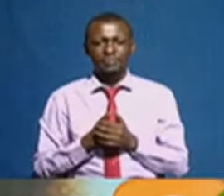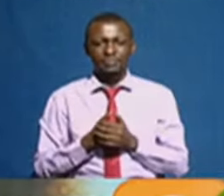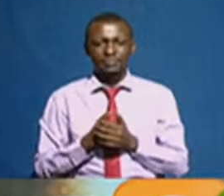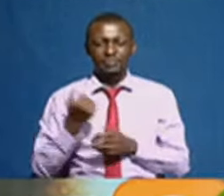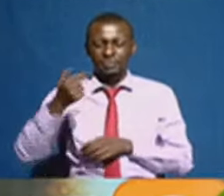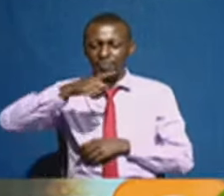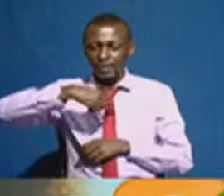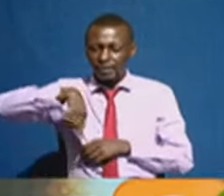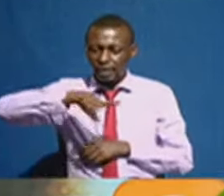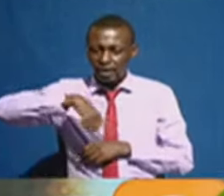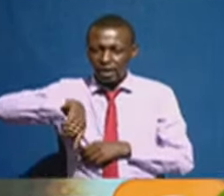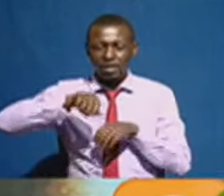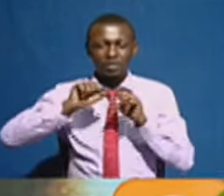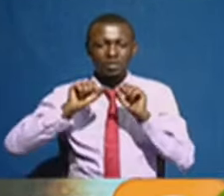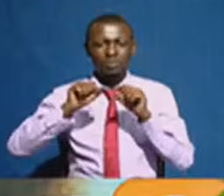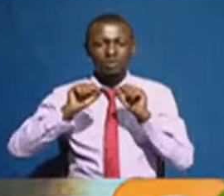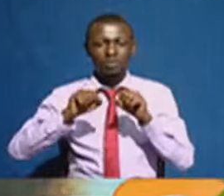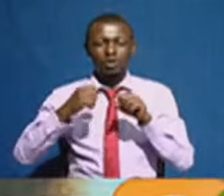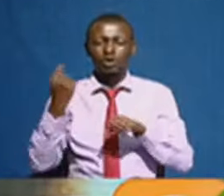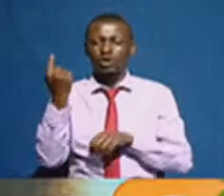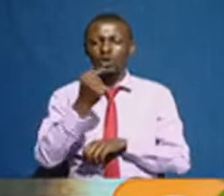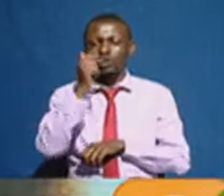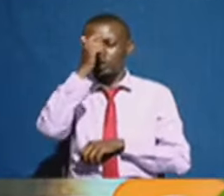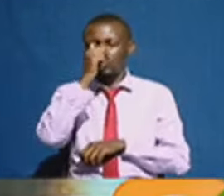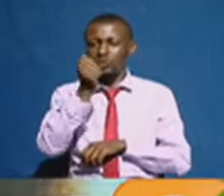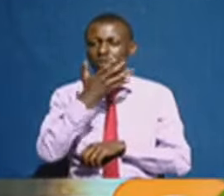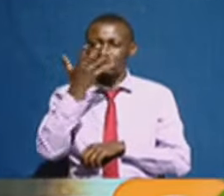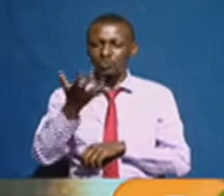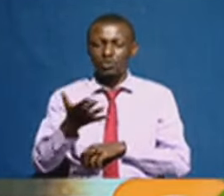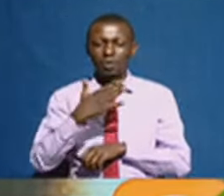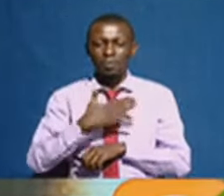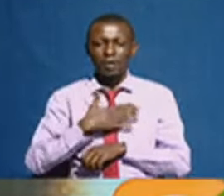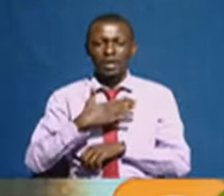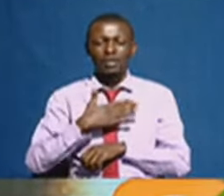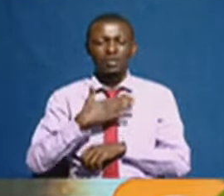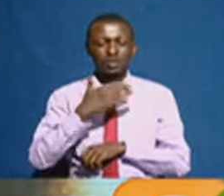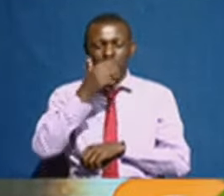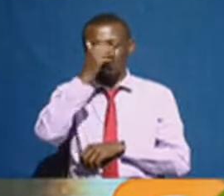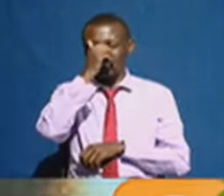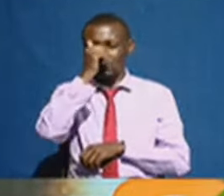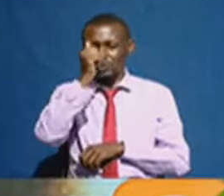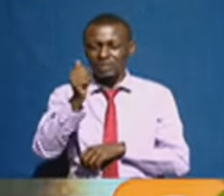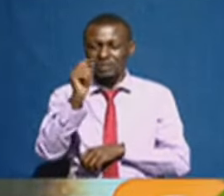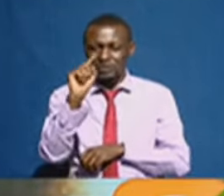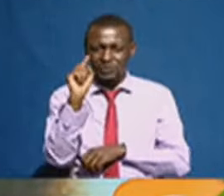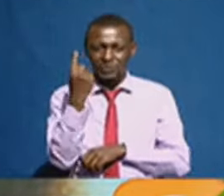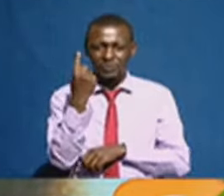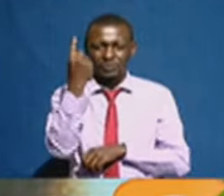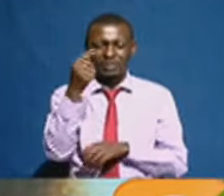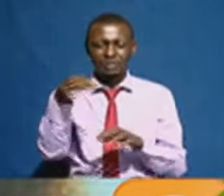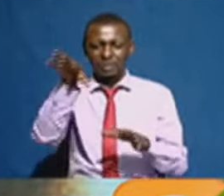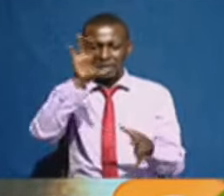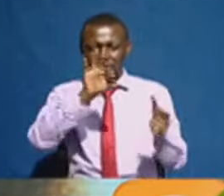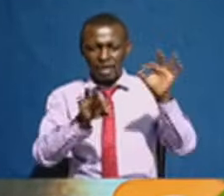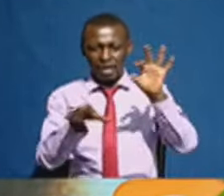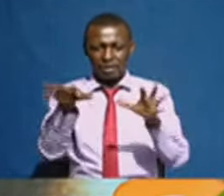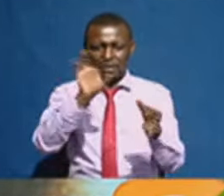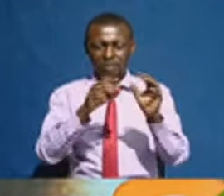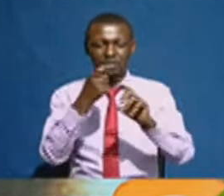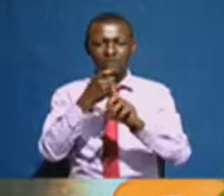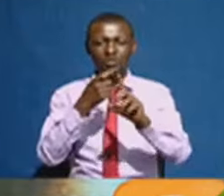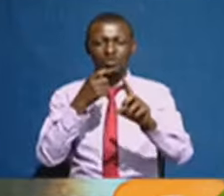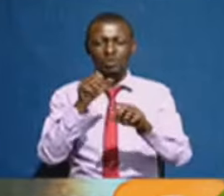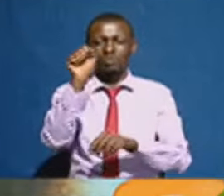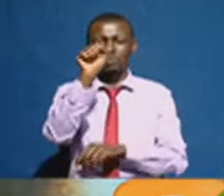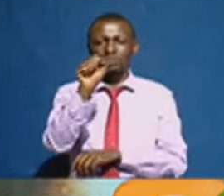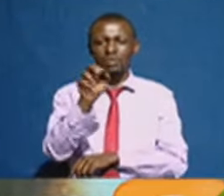we can only present our wishes. Here is mine. First, analysis by the Salaries and Remuneration Commission